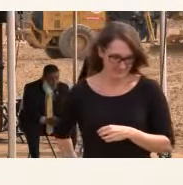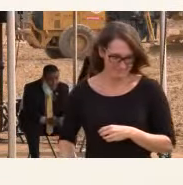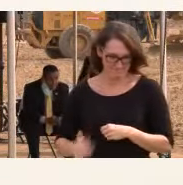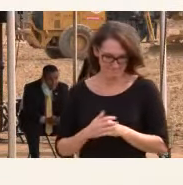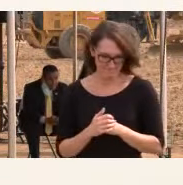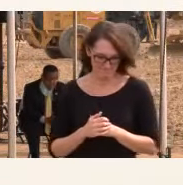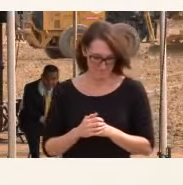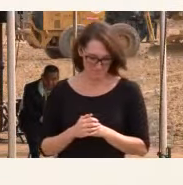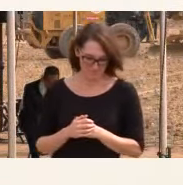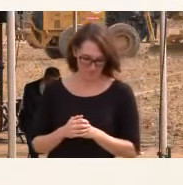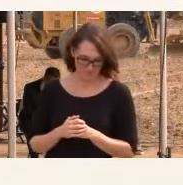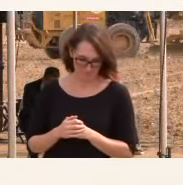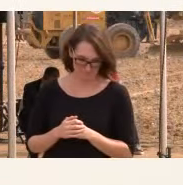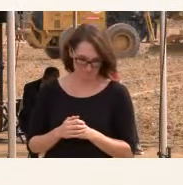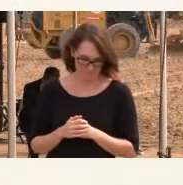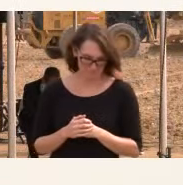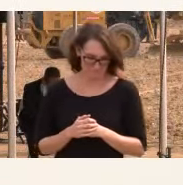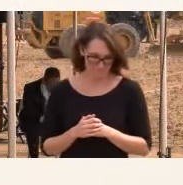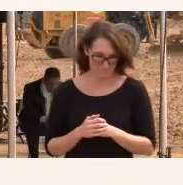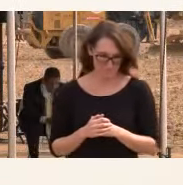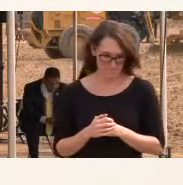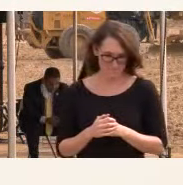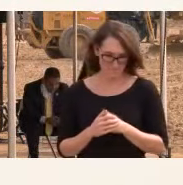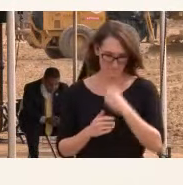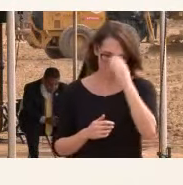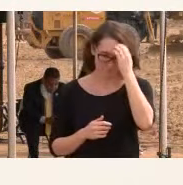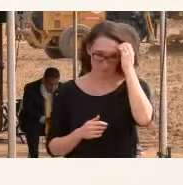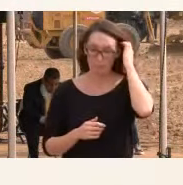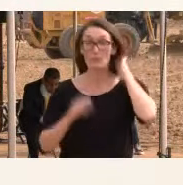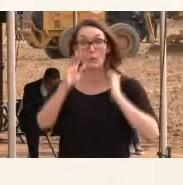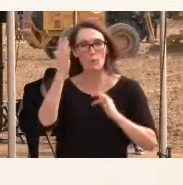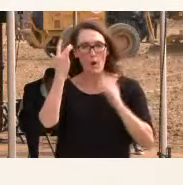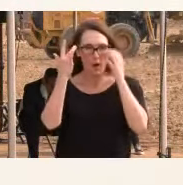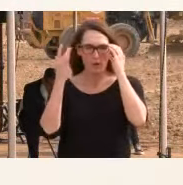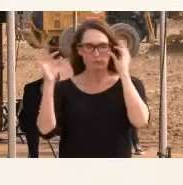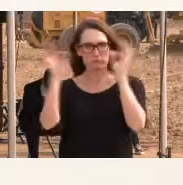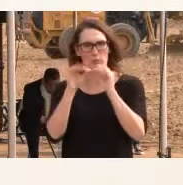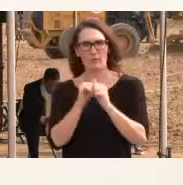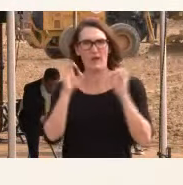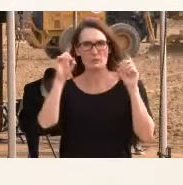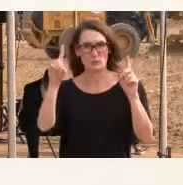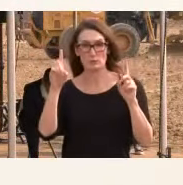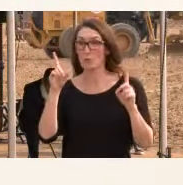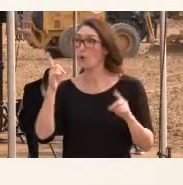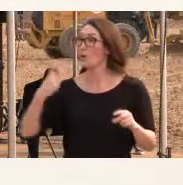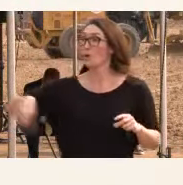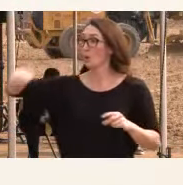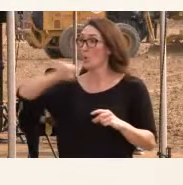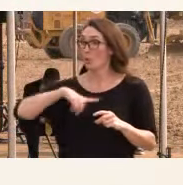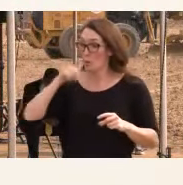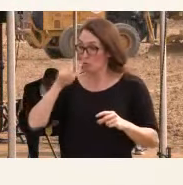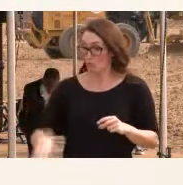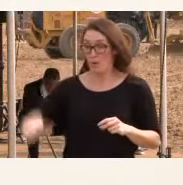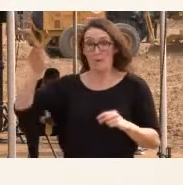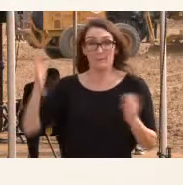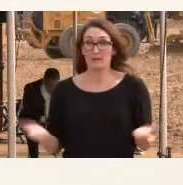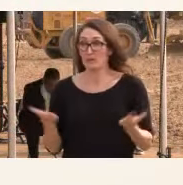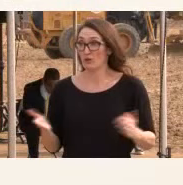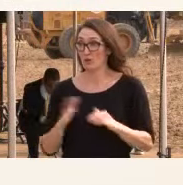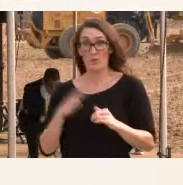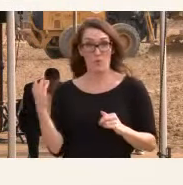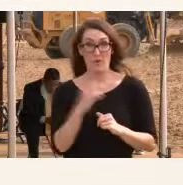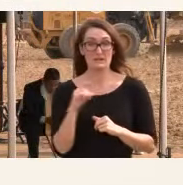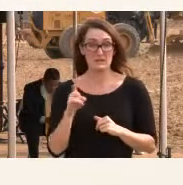Because it deals with our education. Now, some of us who grew up here on the west